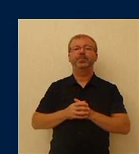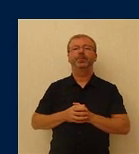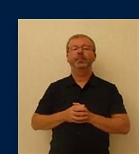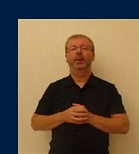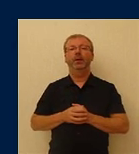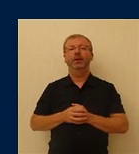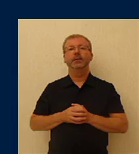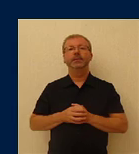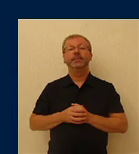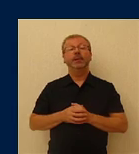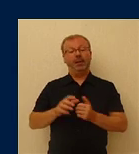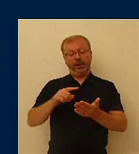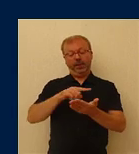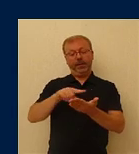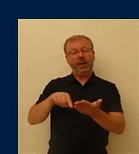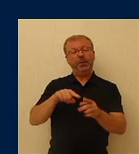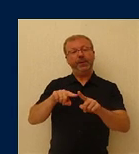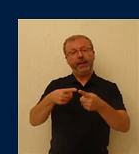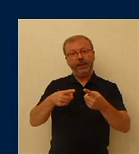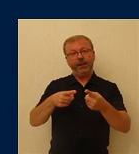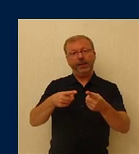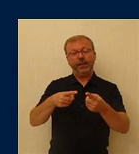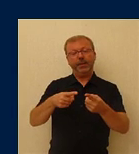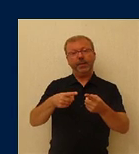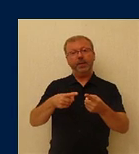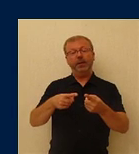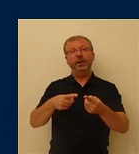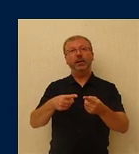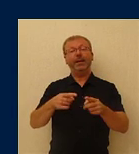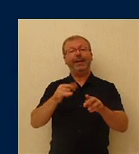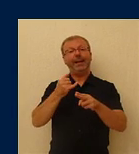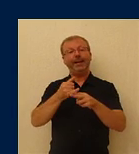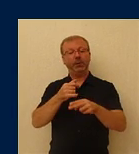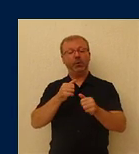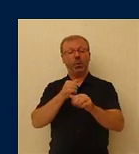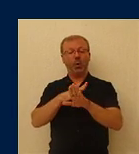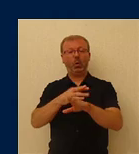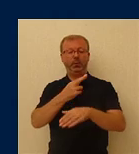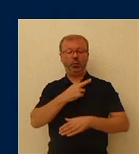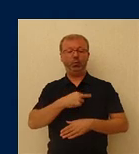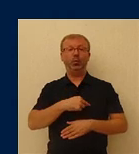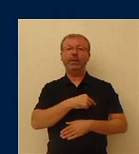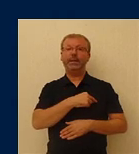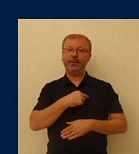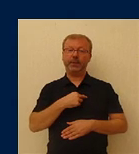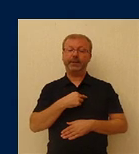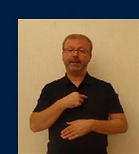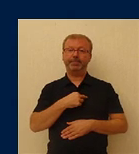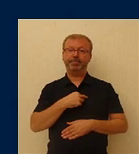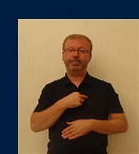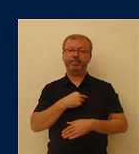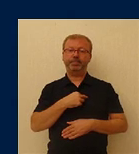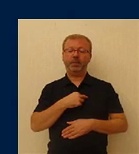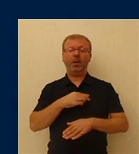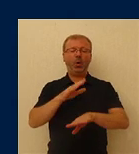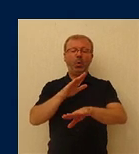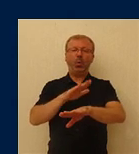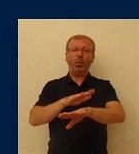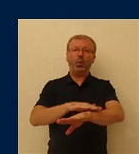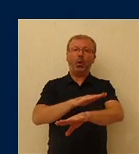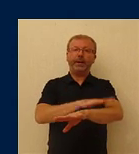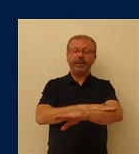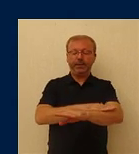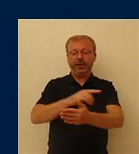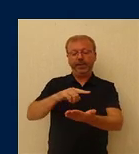The labyrinth is a divine imprint in all religious traditions. Walking the labyrinth in one of